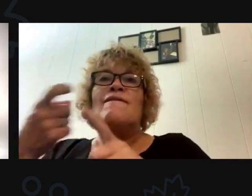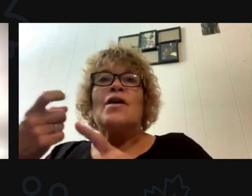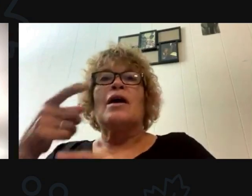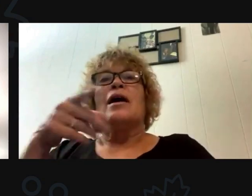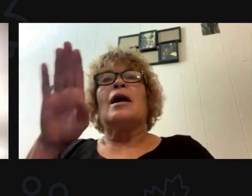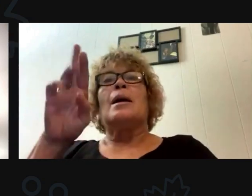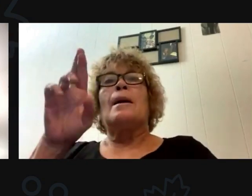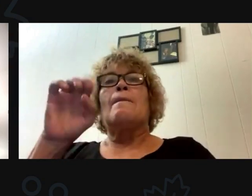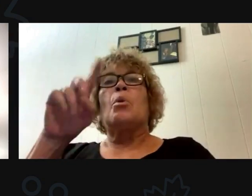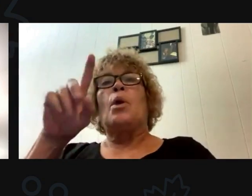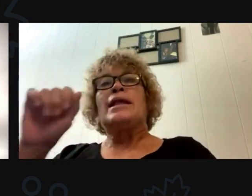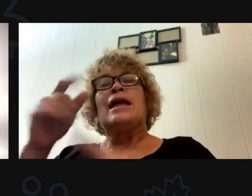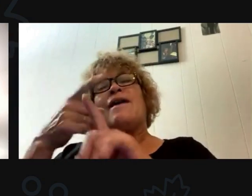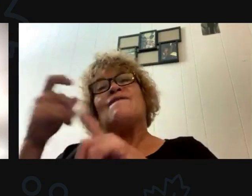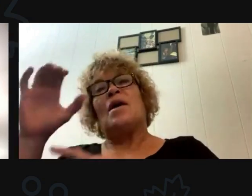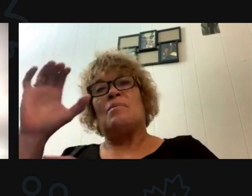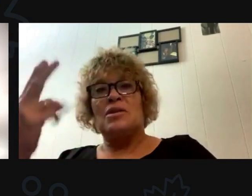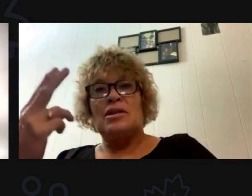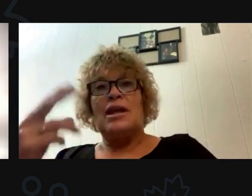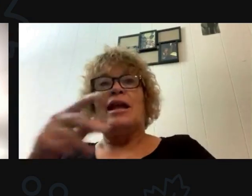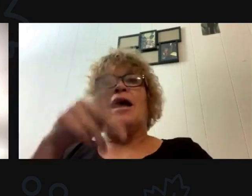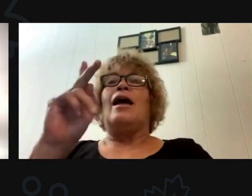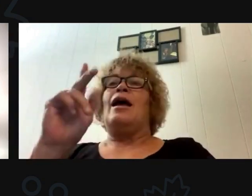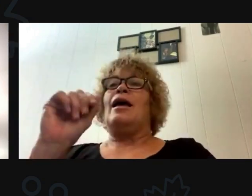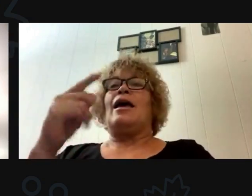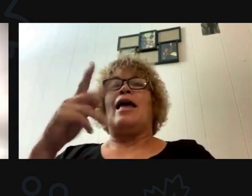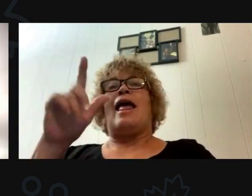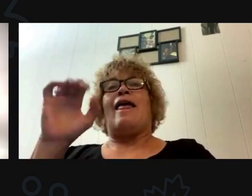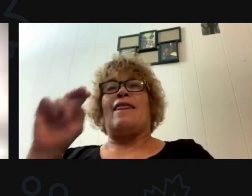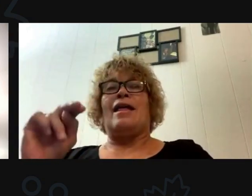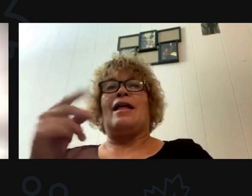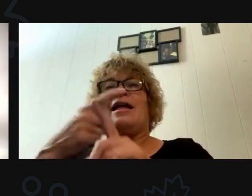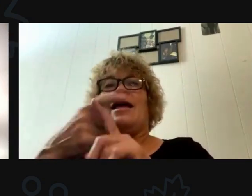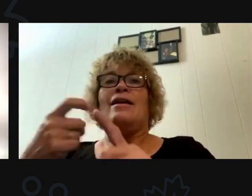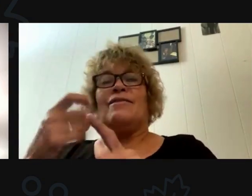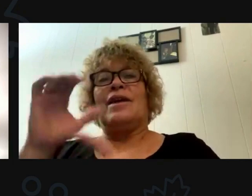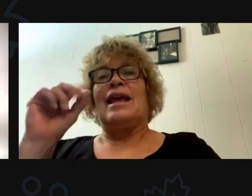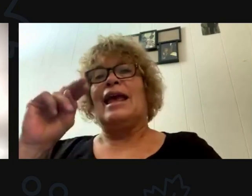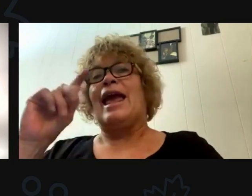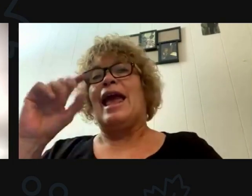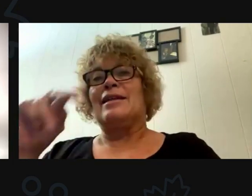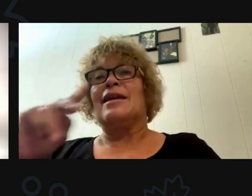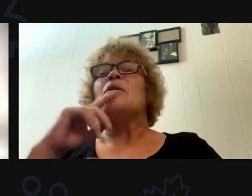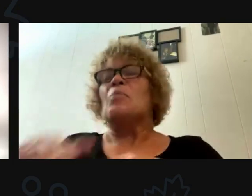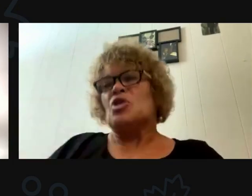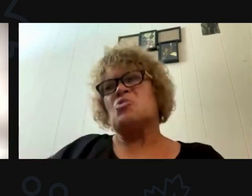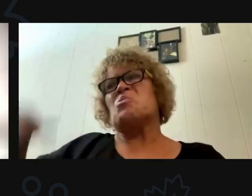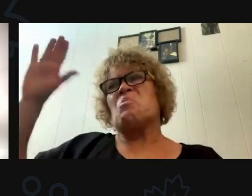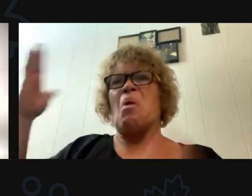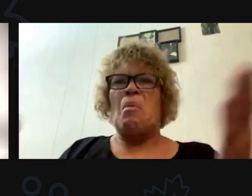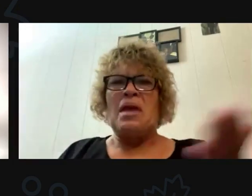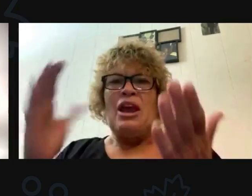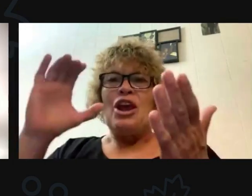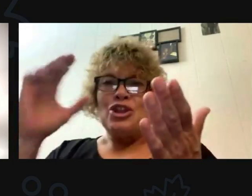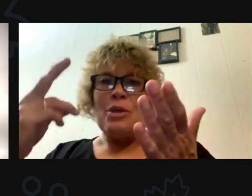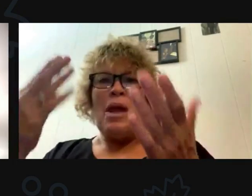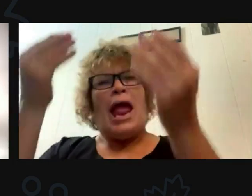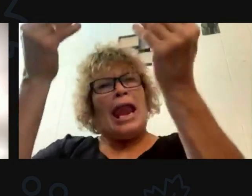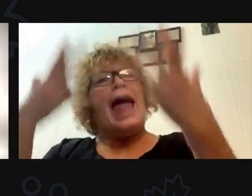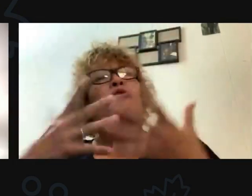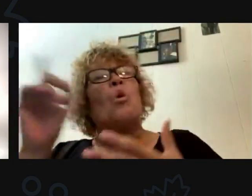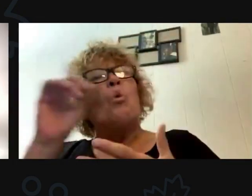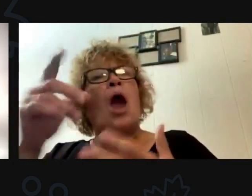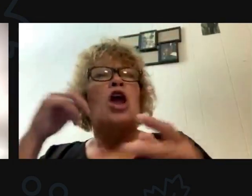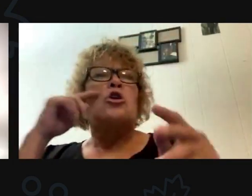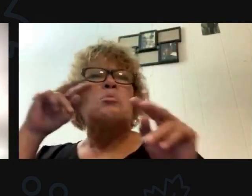tuning in from Champaign. Kathleen is tuning in from Canton, although she says she grew up in Champaign. So let us know where you're watching from this evening, if